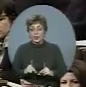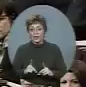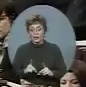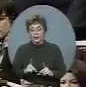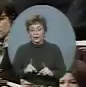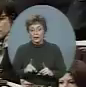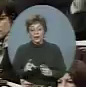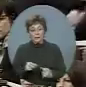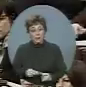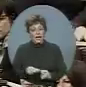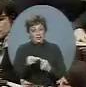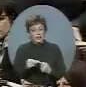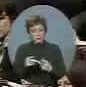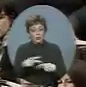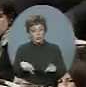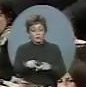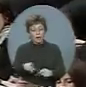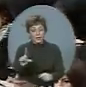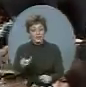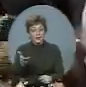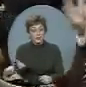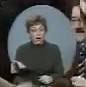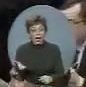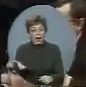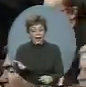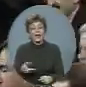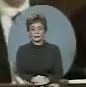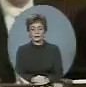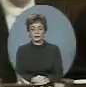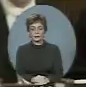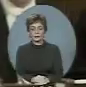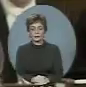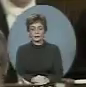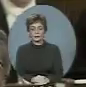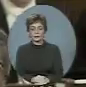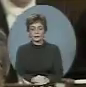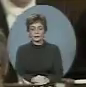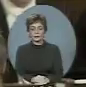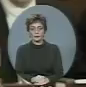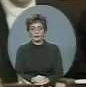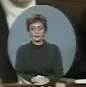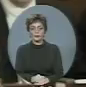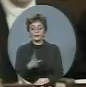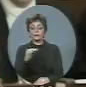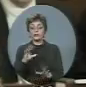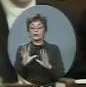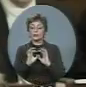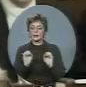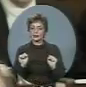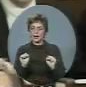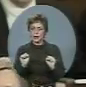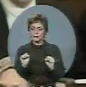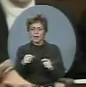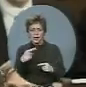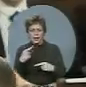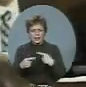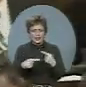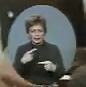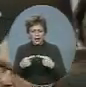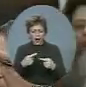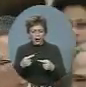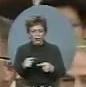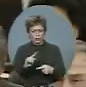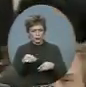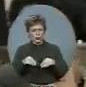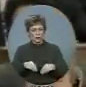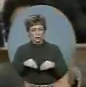safety and security of Canadians. He should be ashamed of himself. The Prime Minister's allegations are simply beneath contempt. The